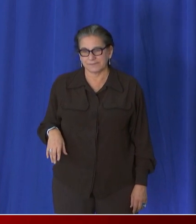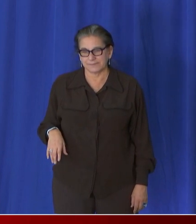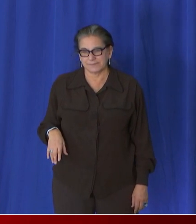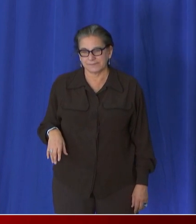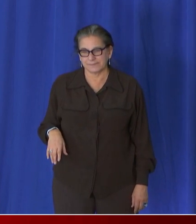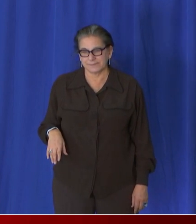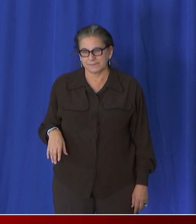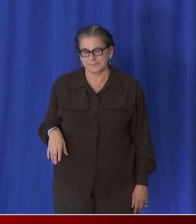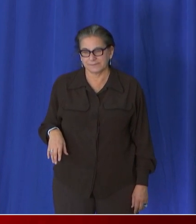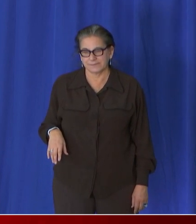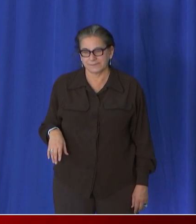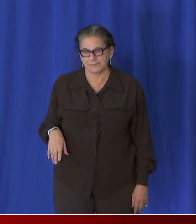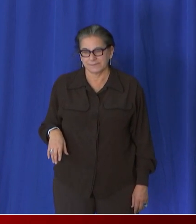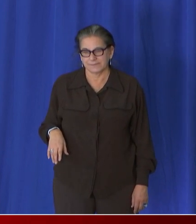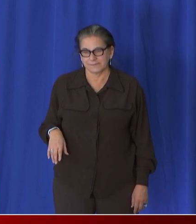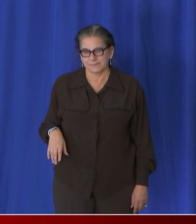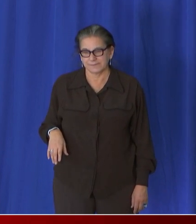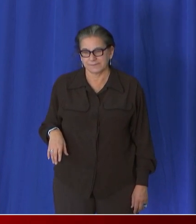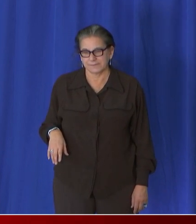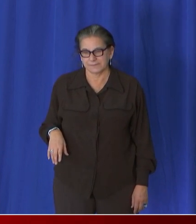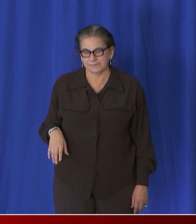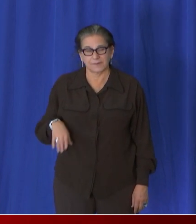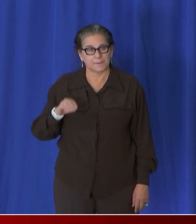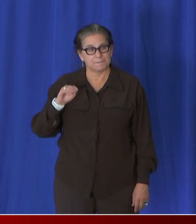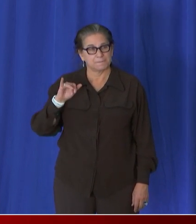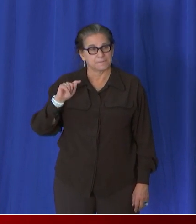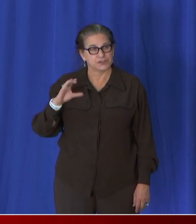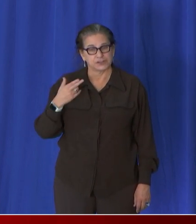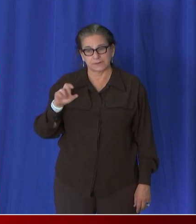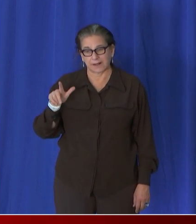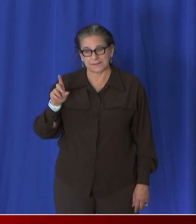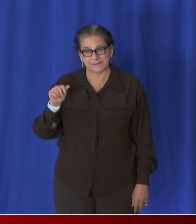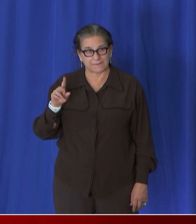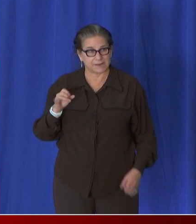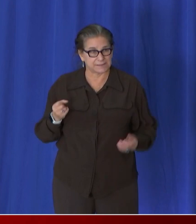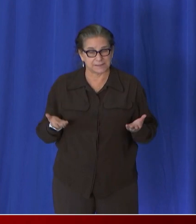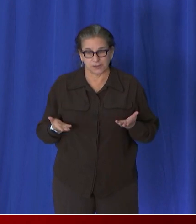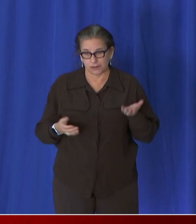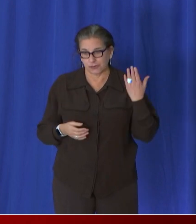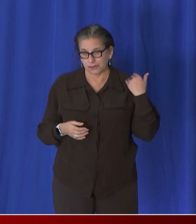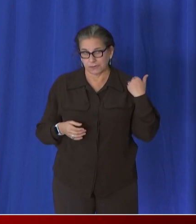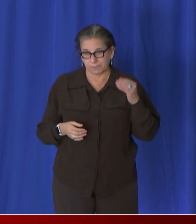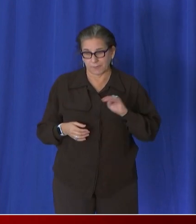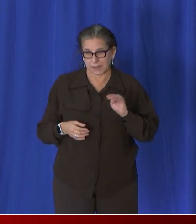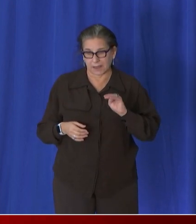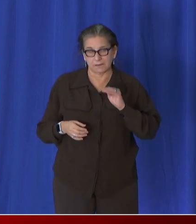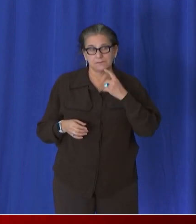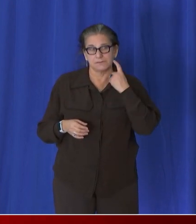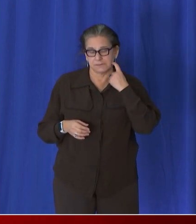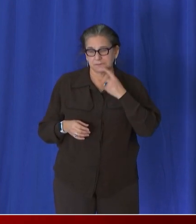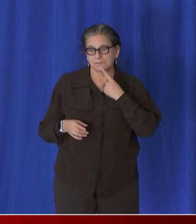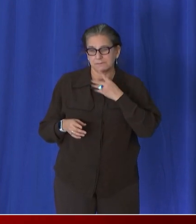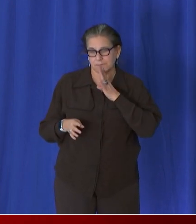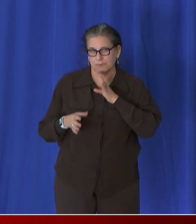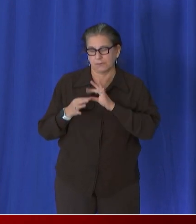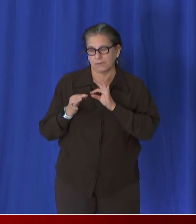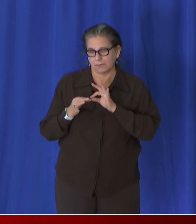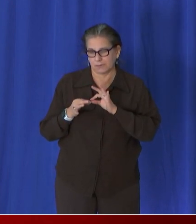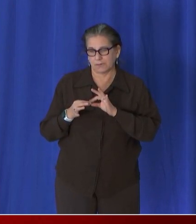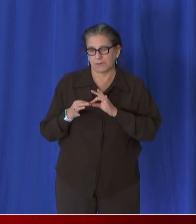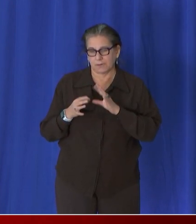Monday, we are approaching our school year with, as long as we can operate